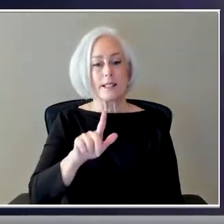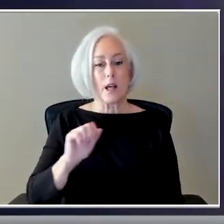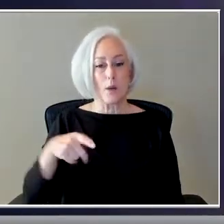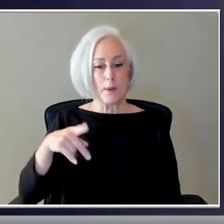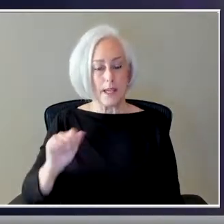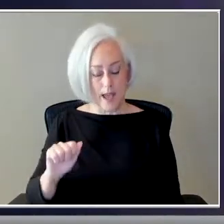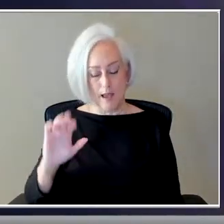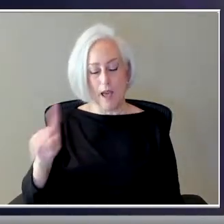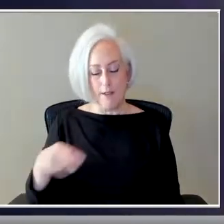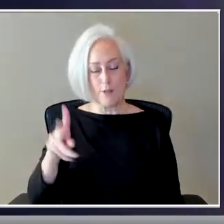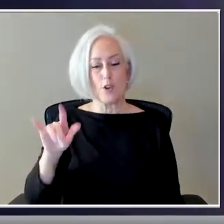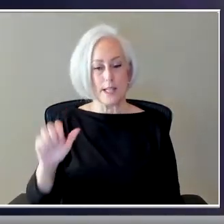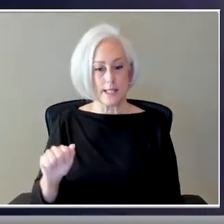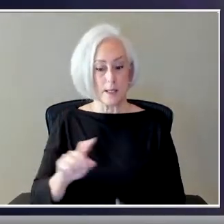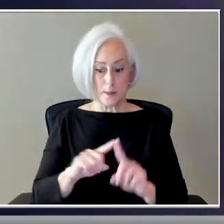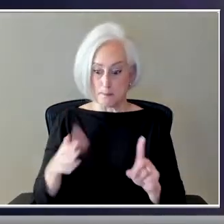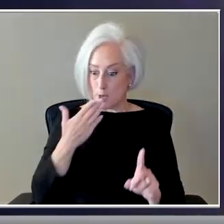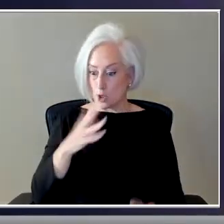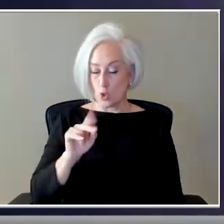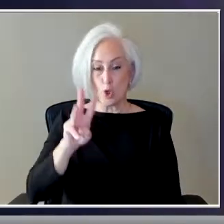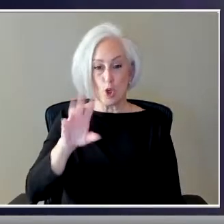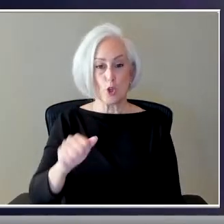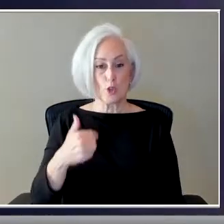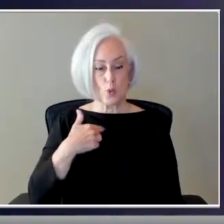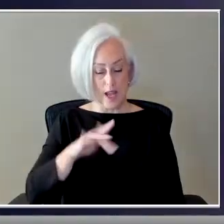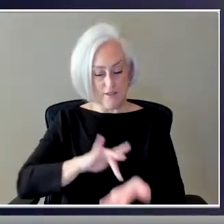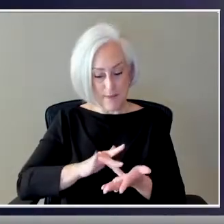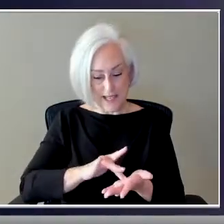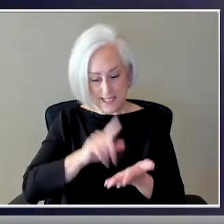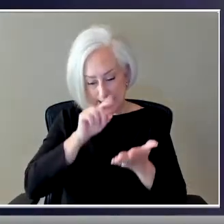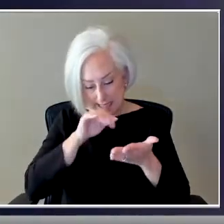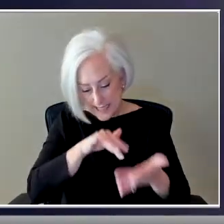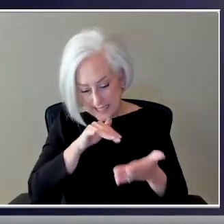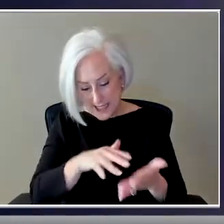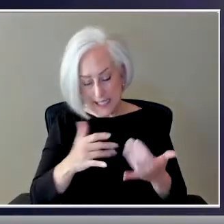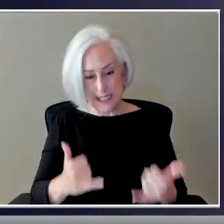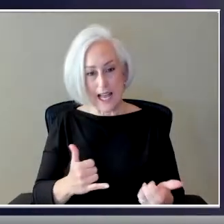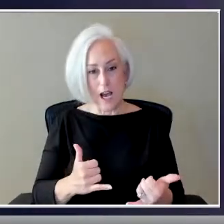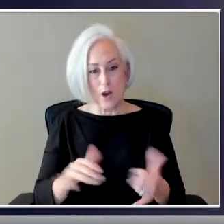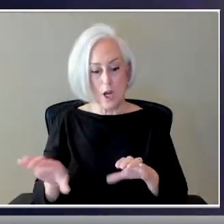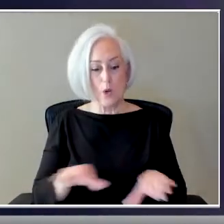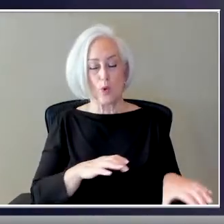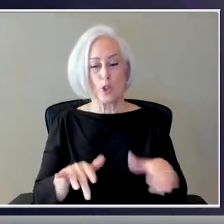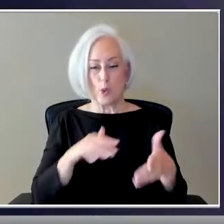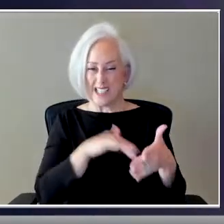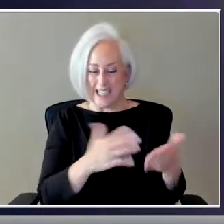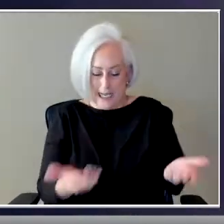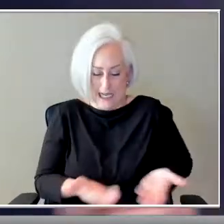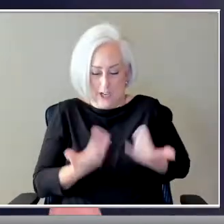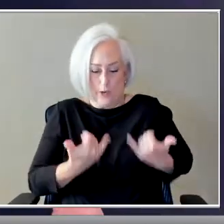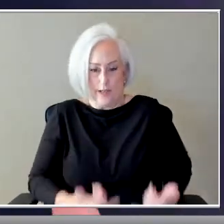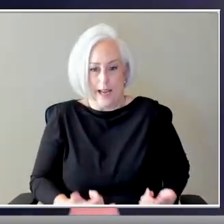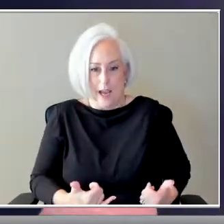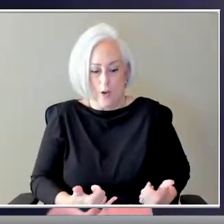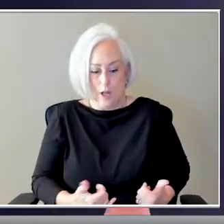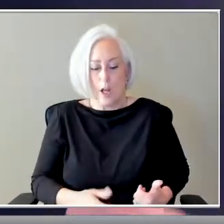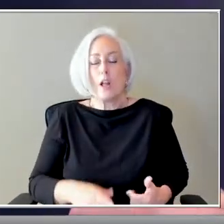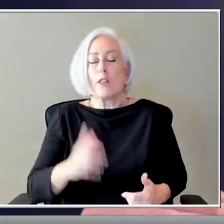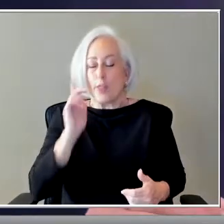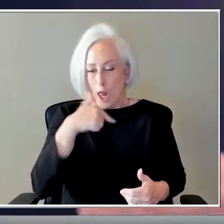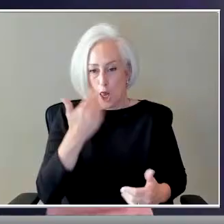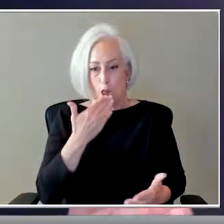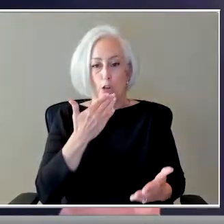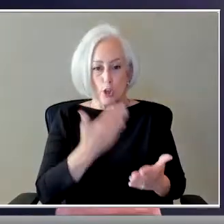But the good news is there are drugs under investigation that we're part of here now. We're doing the trials that look promising in lowering Lp(a), and hopefully